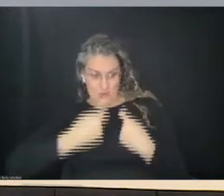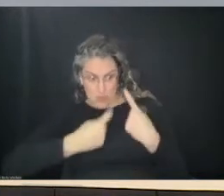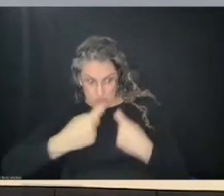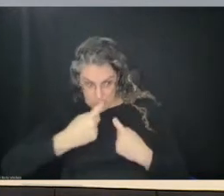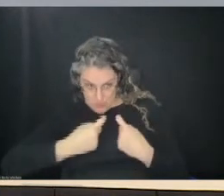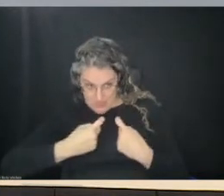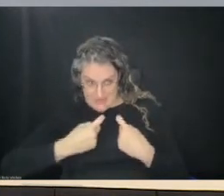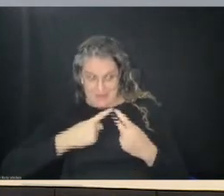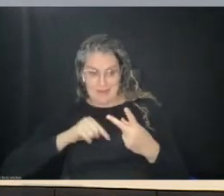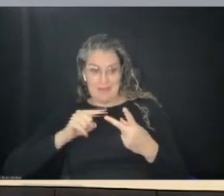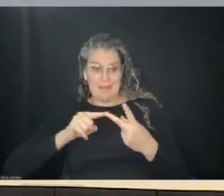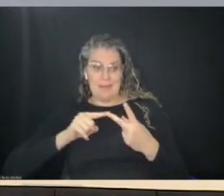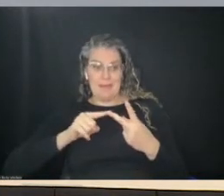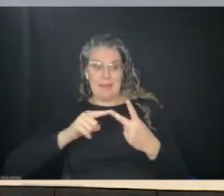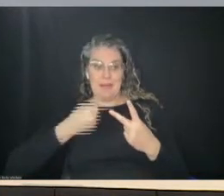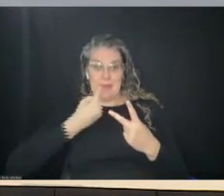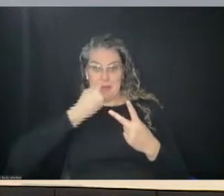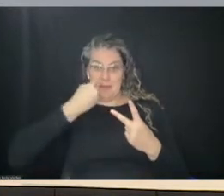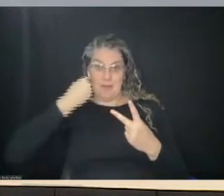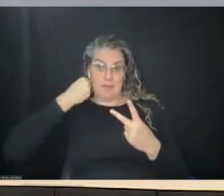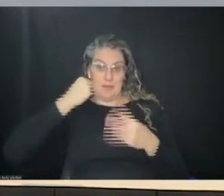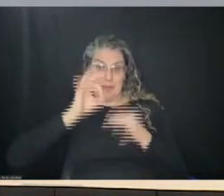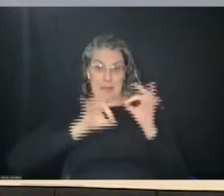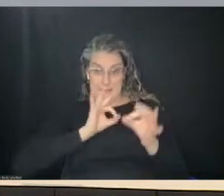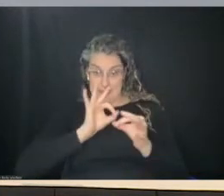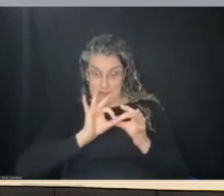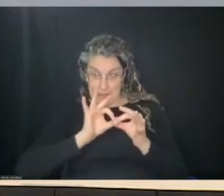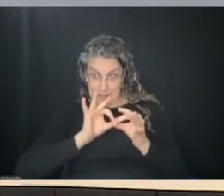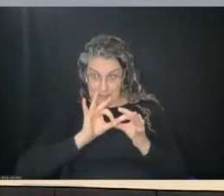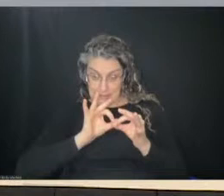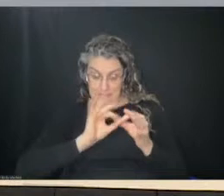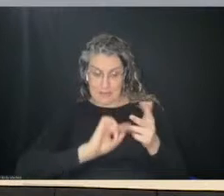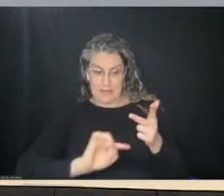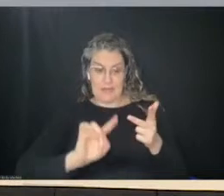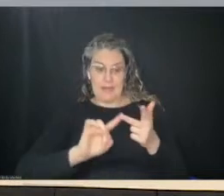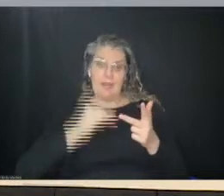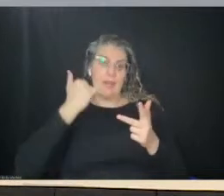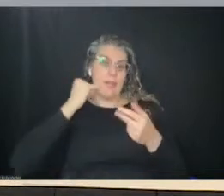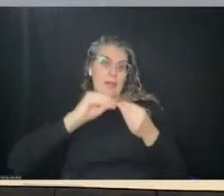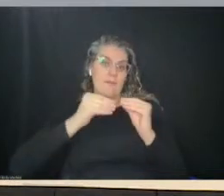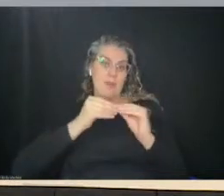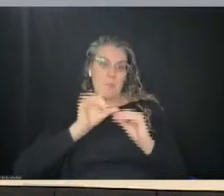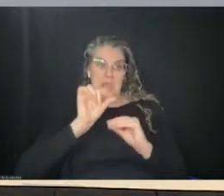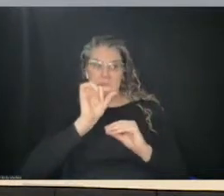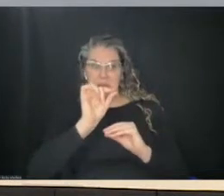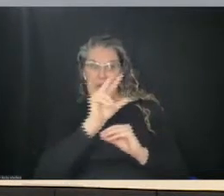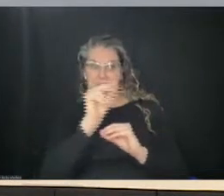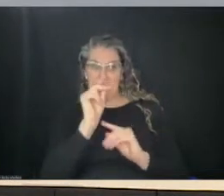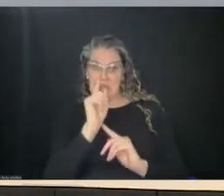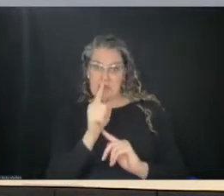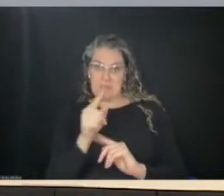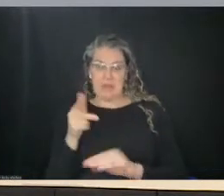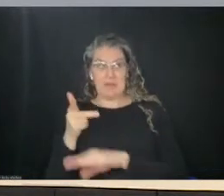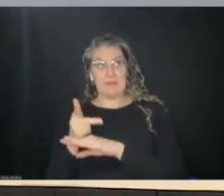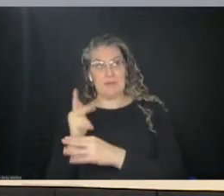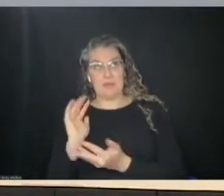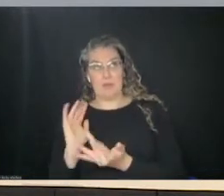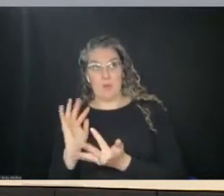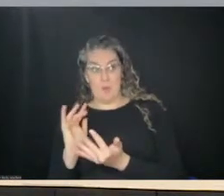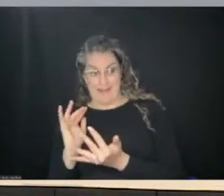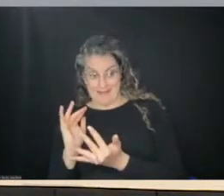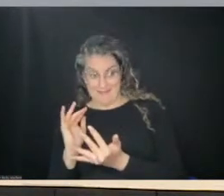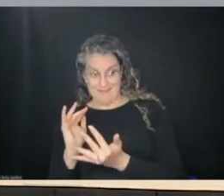phone number. The result will be available, let's say, within 20, 30 minutes if all goes well, and then it'll